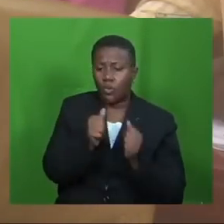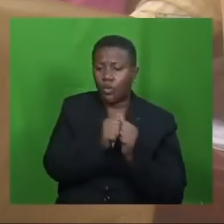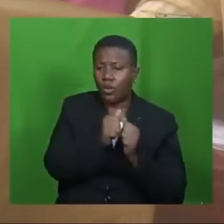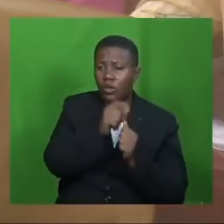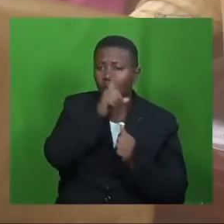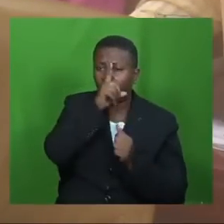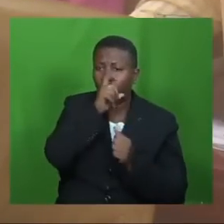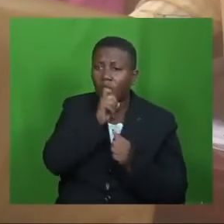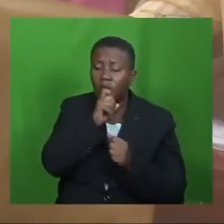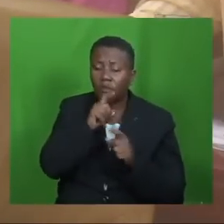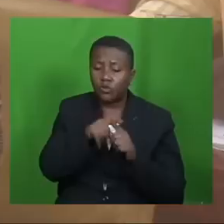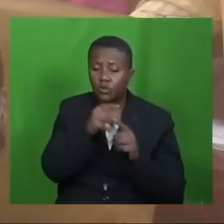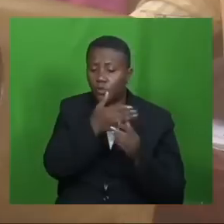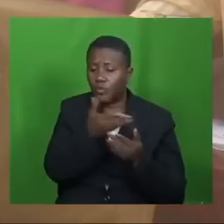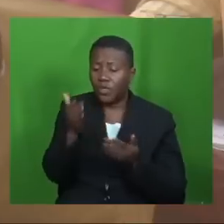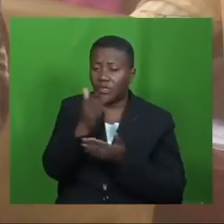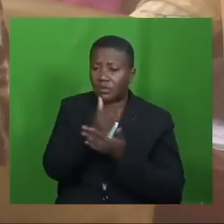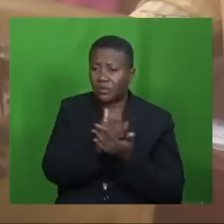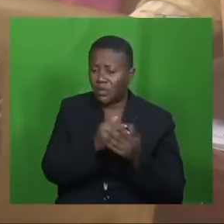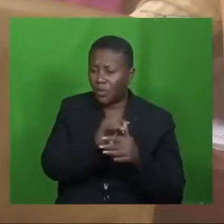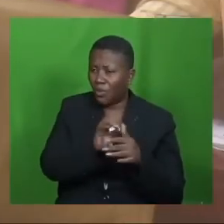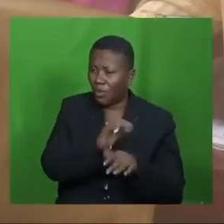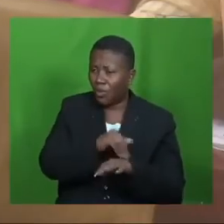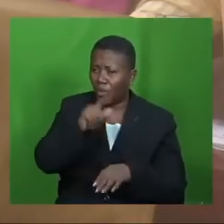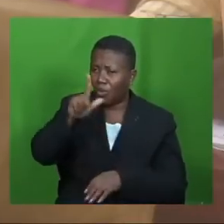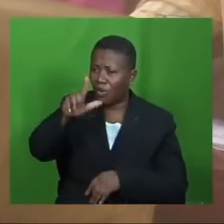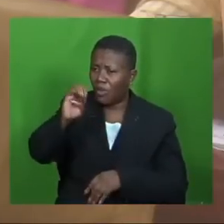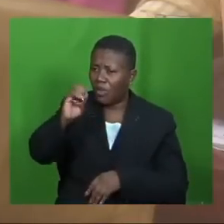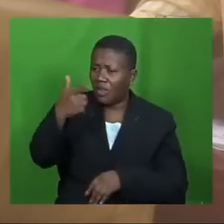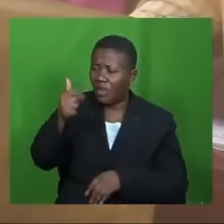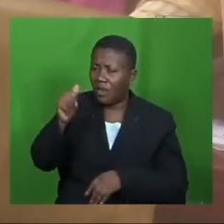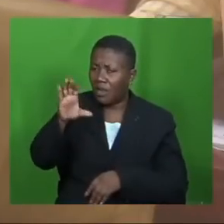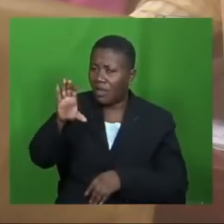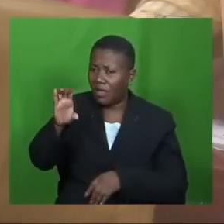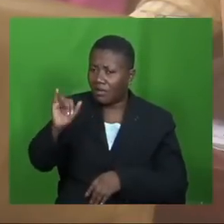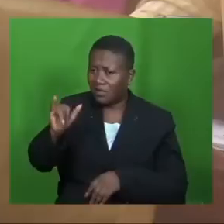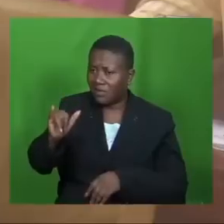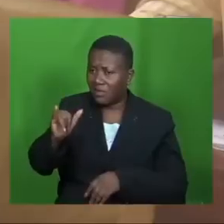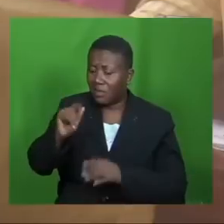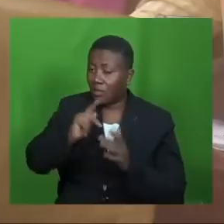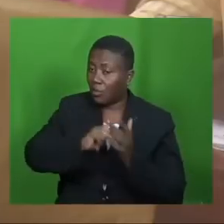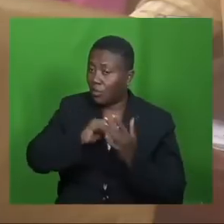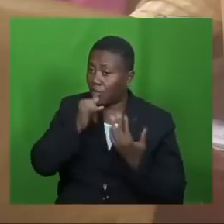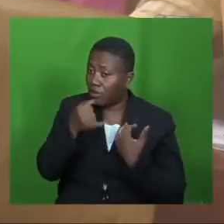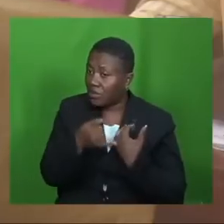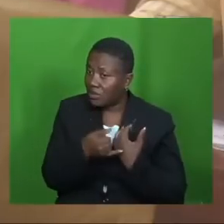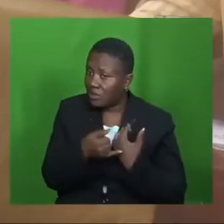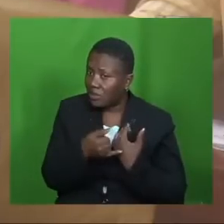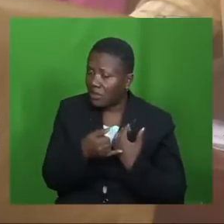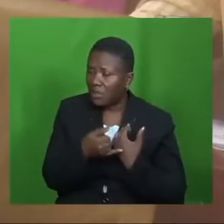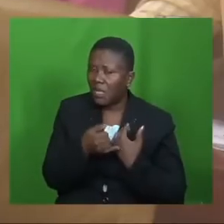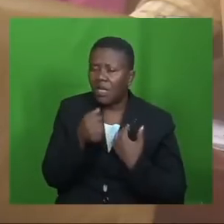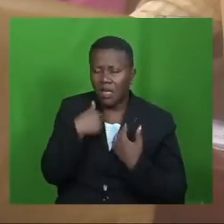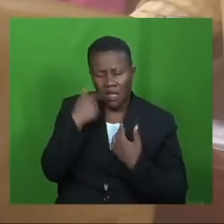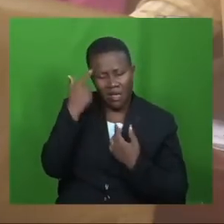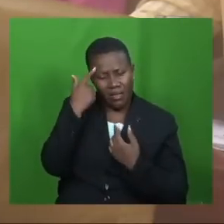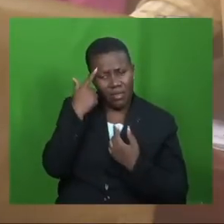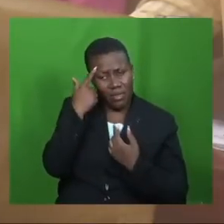project. I am of the view that it would be good for us probably